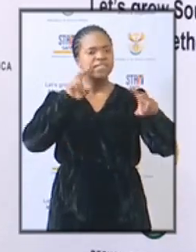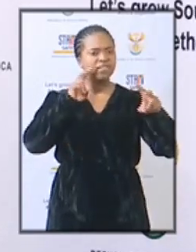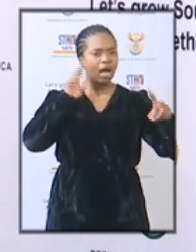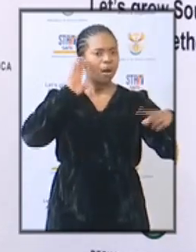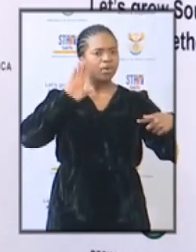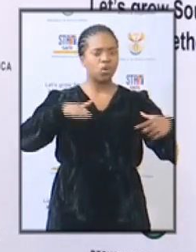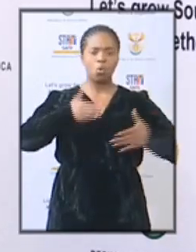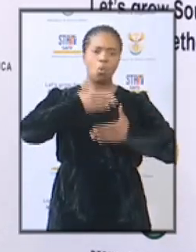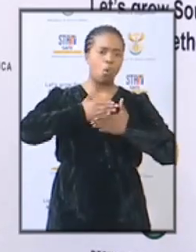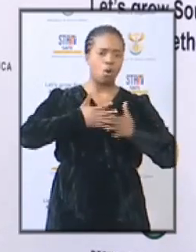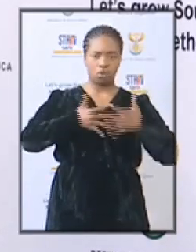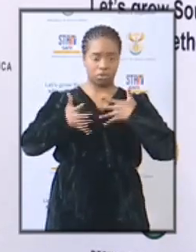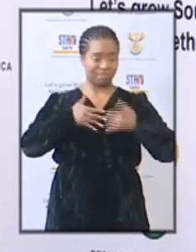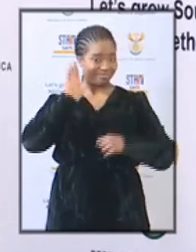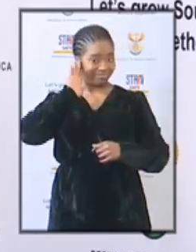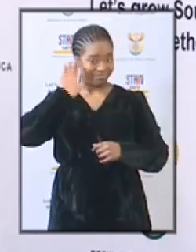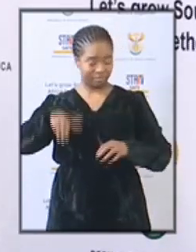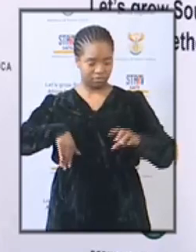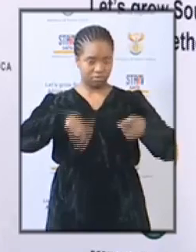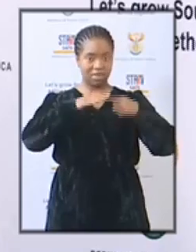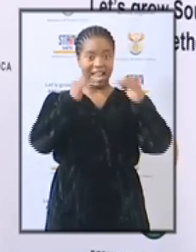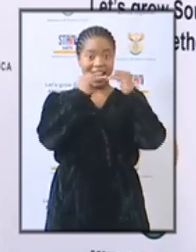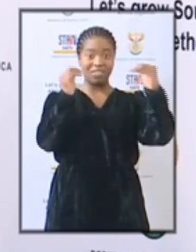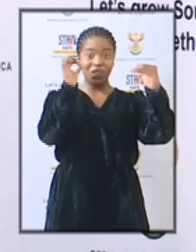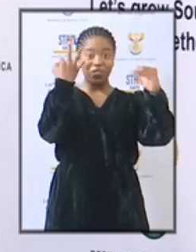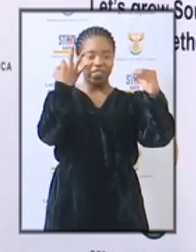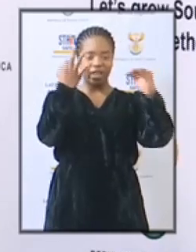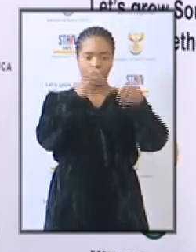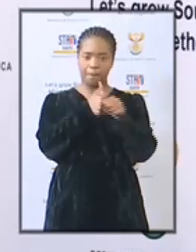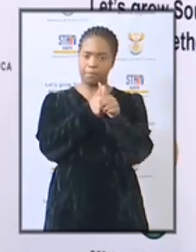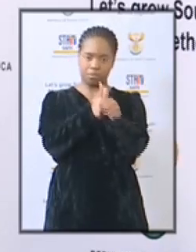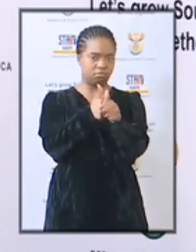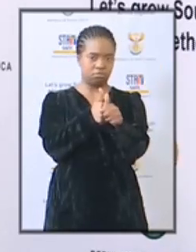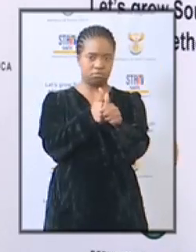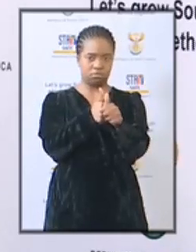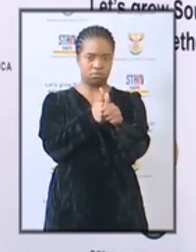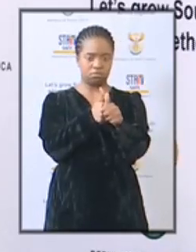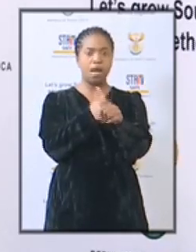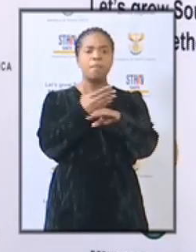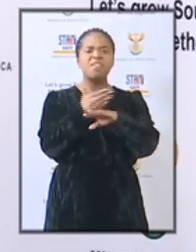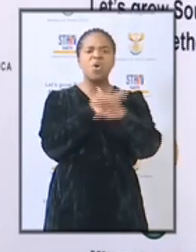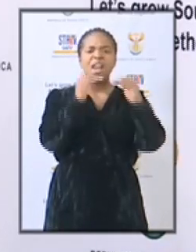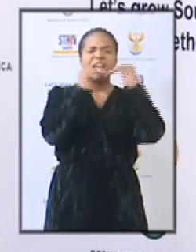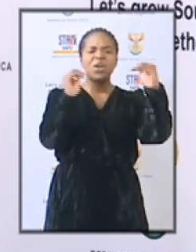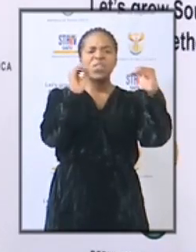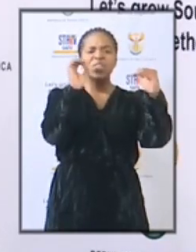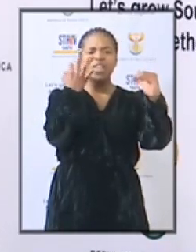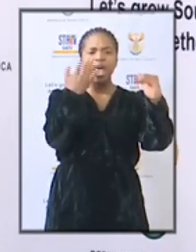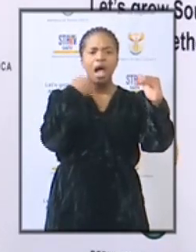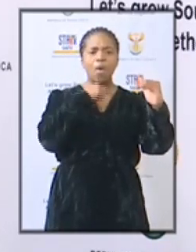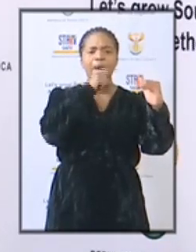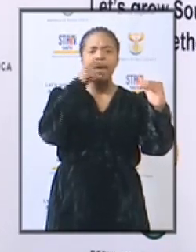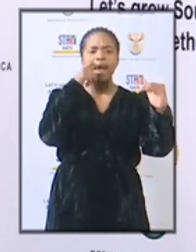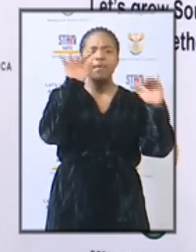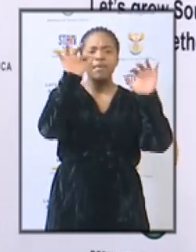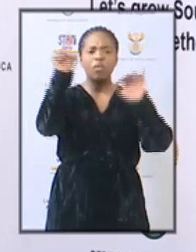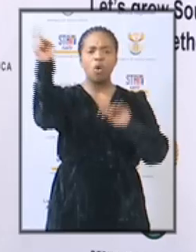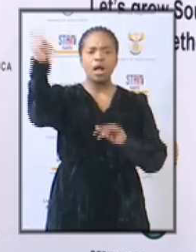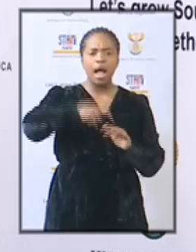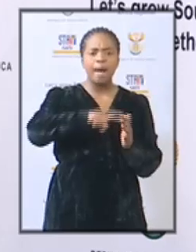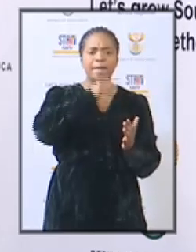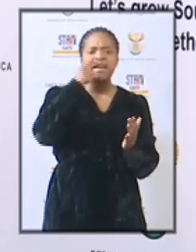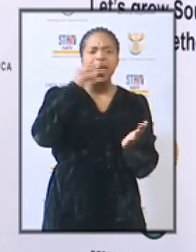requirements announced under level 3 remains, meaning all those issues that we've raised about record keeping,